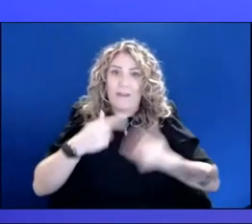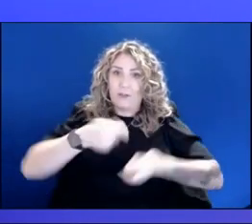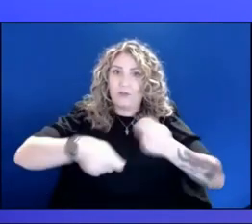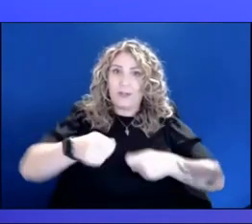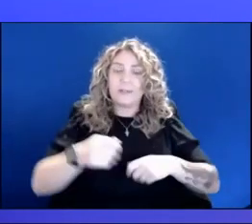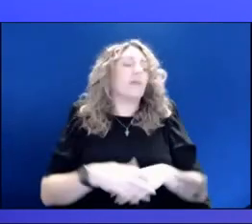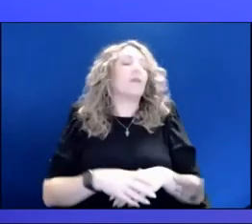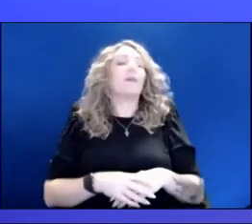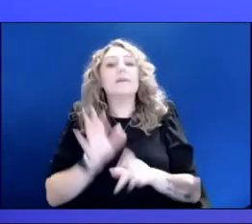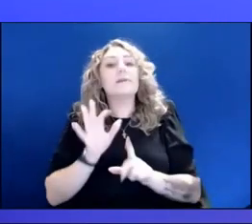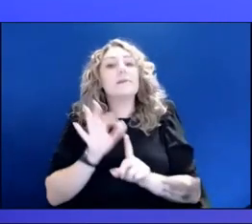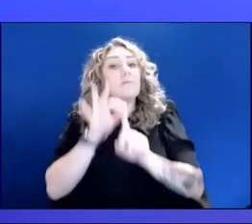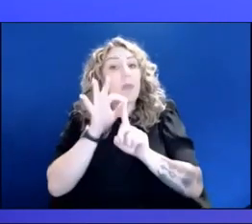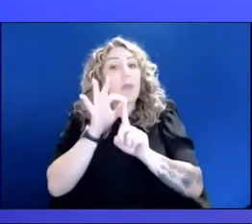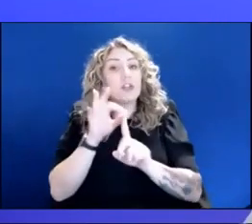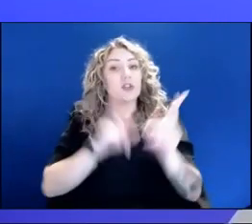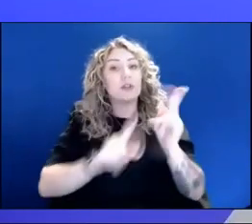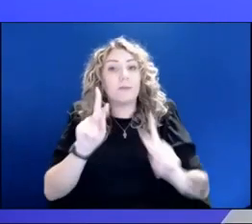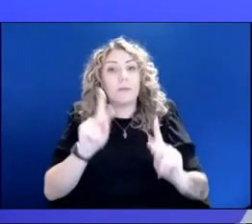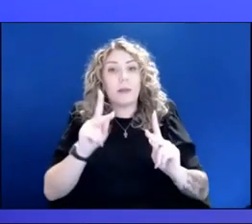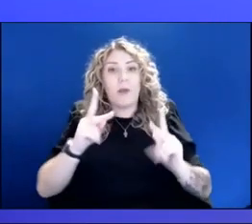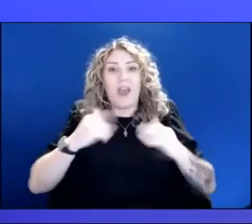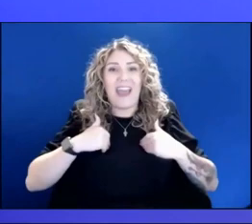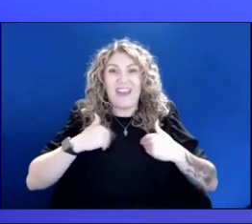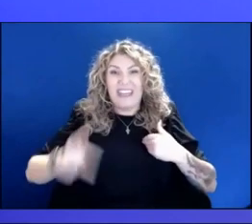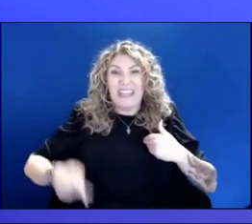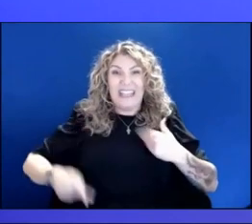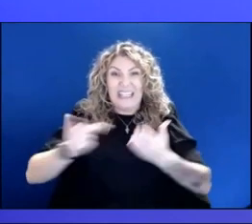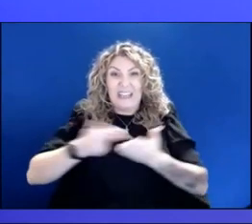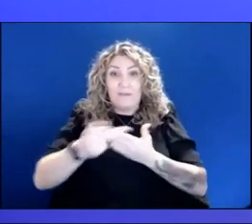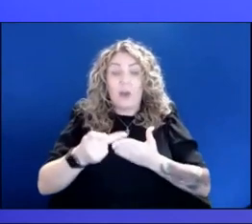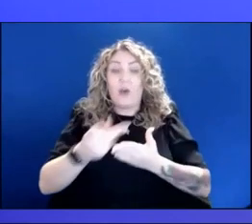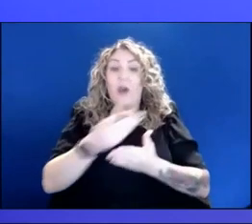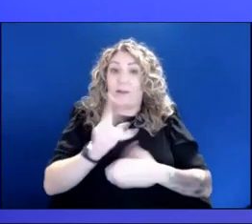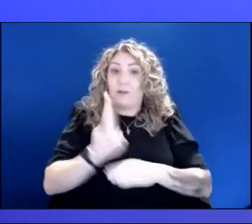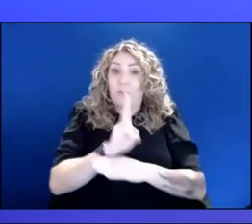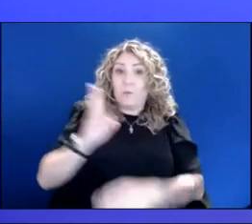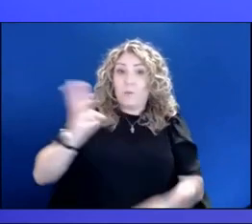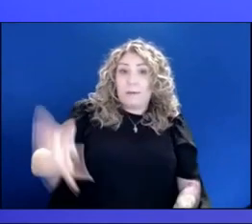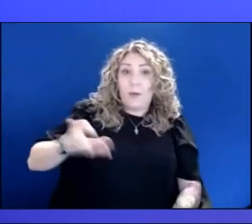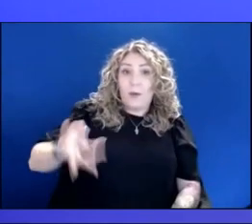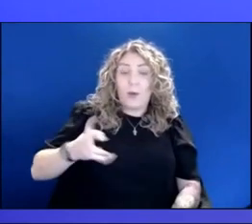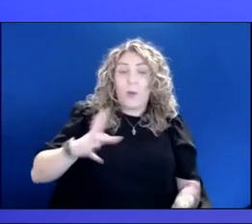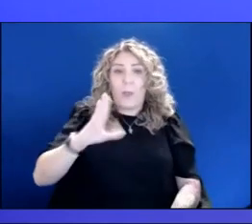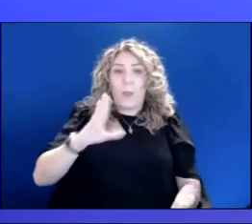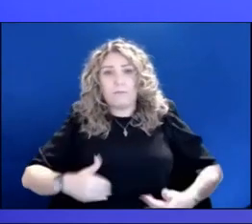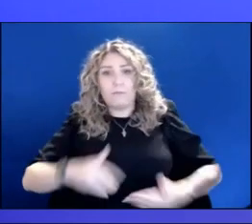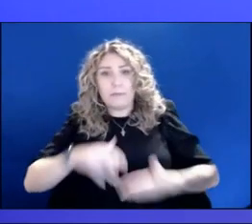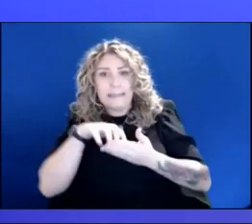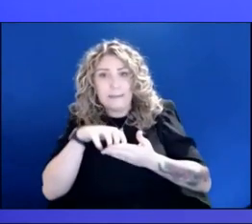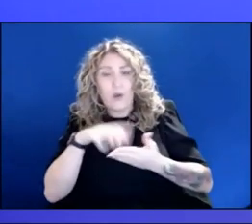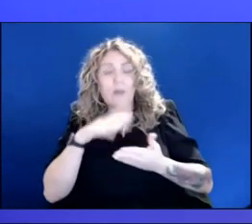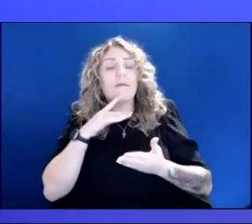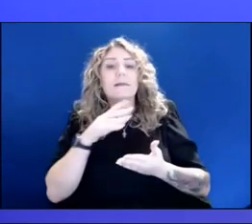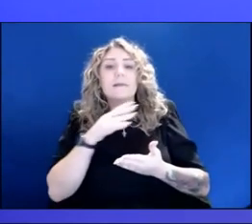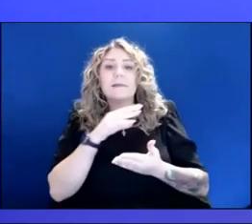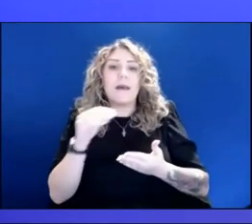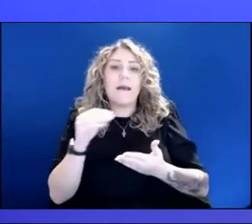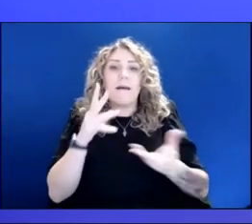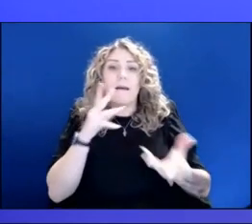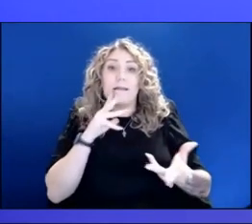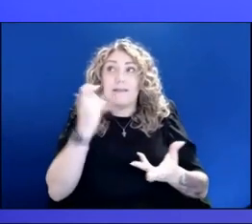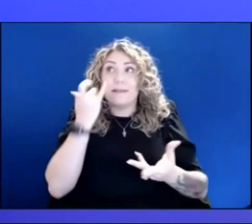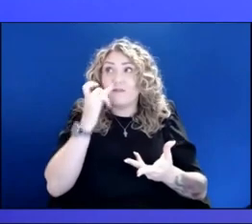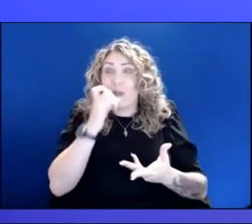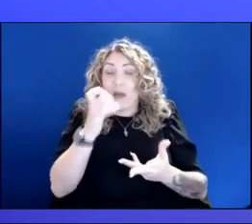who have kidney failure on dialysis, they're immunosuppressed. So even if they're not going to get a transplant or waiting for a transplant,